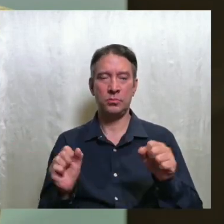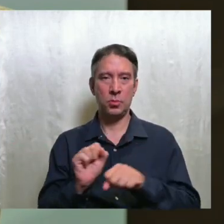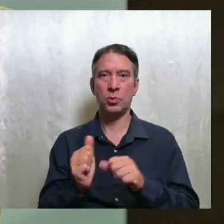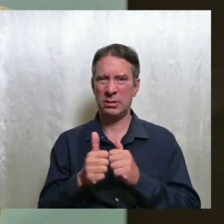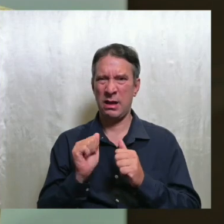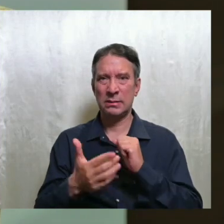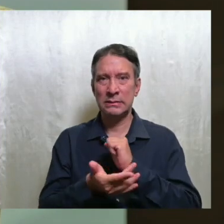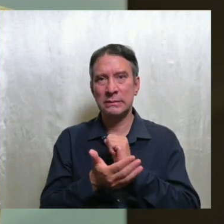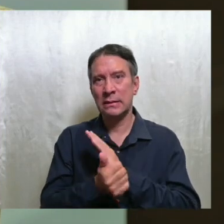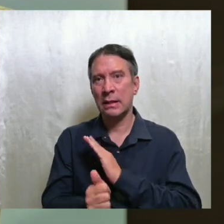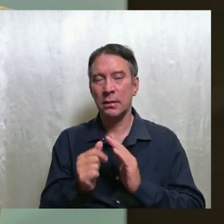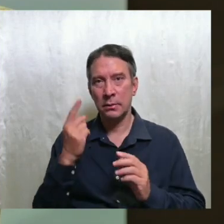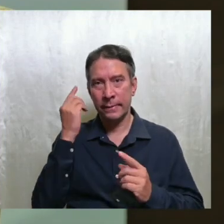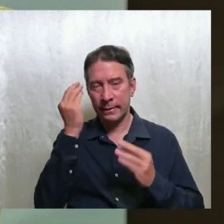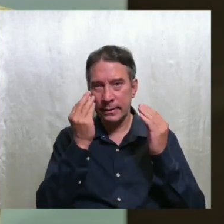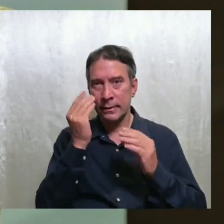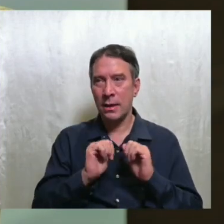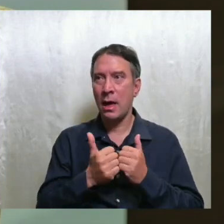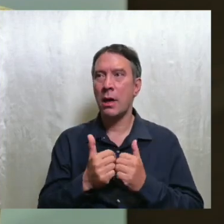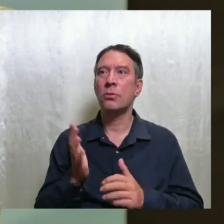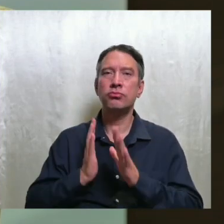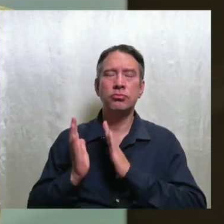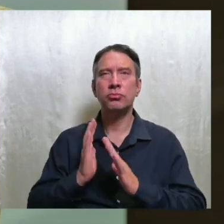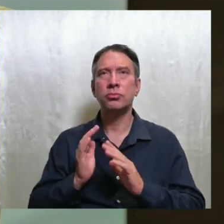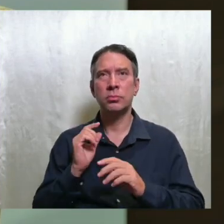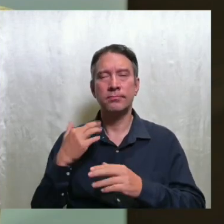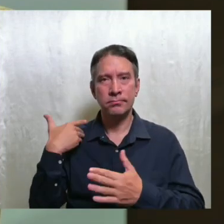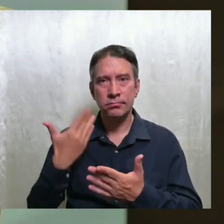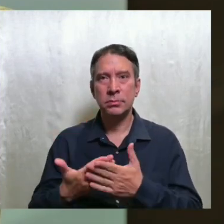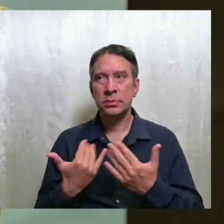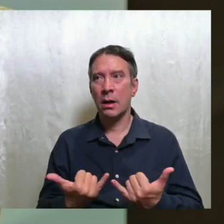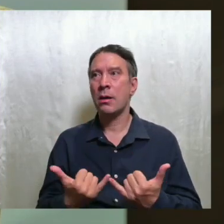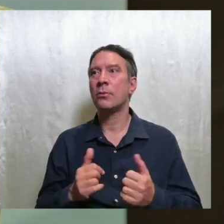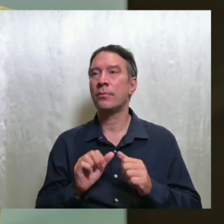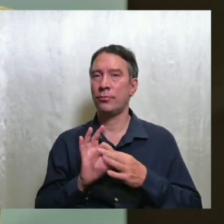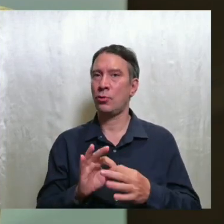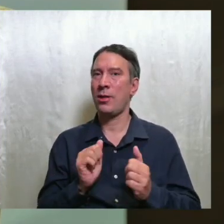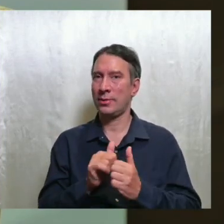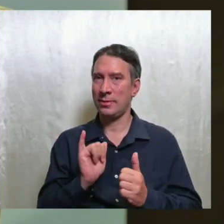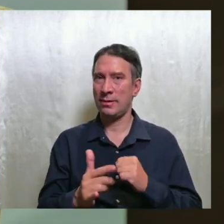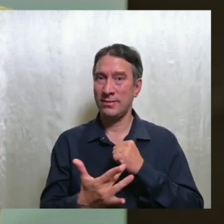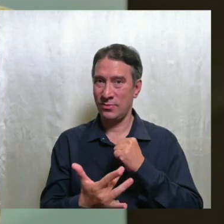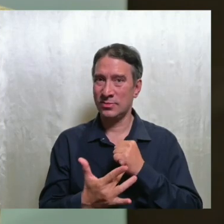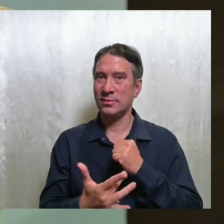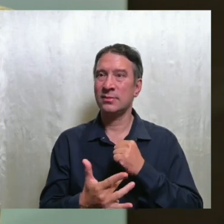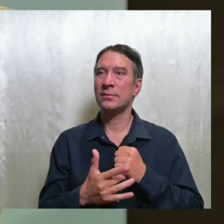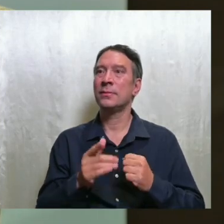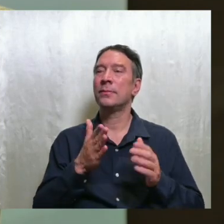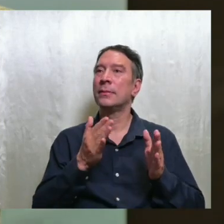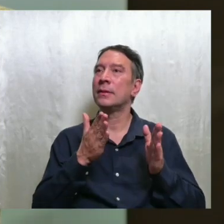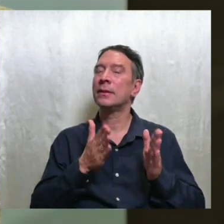credentials important? Is because you can actually put them in your online CVs, right? So I actually kind of forgot to mention